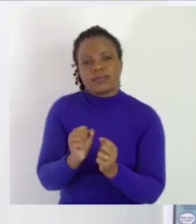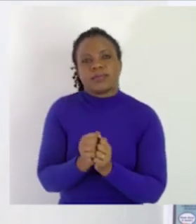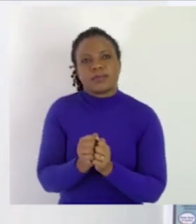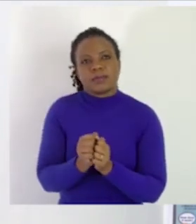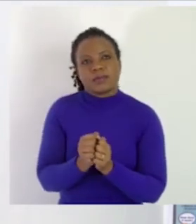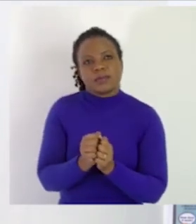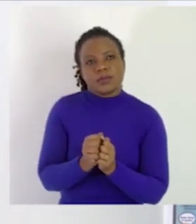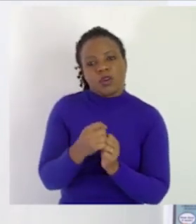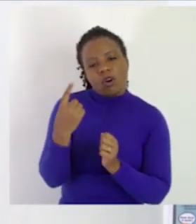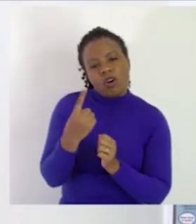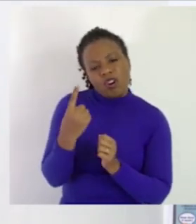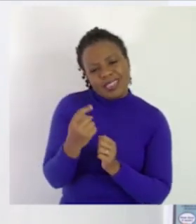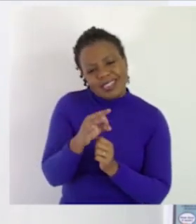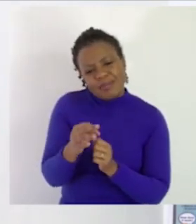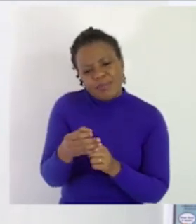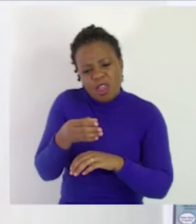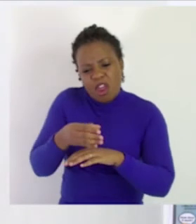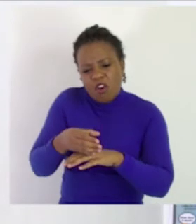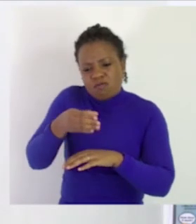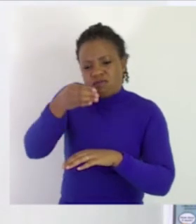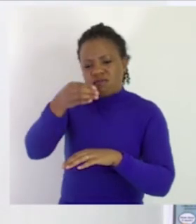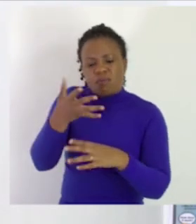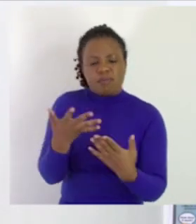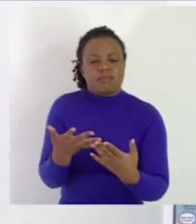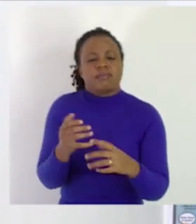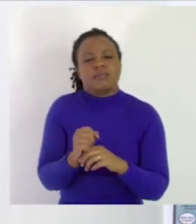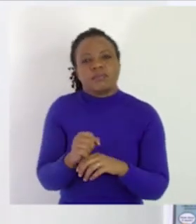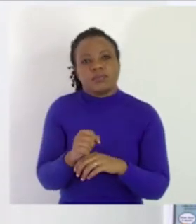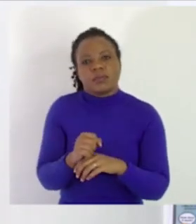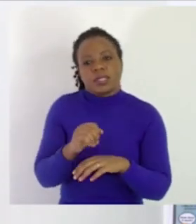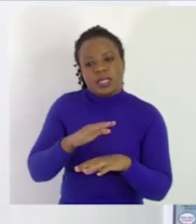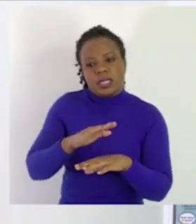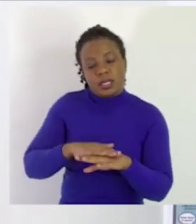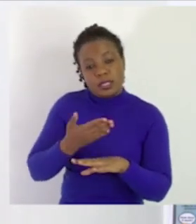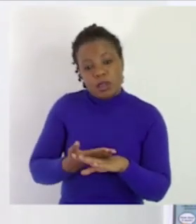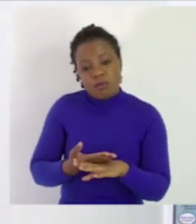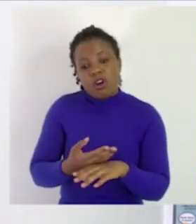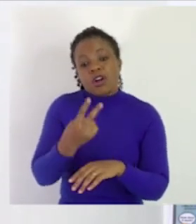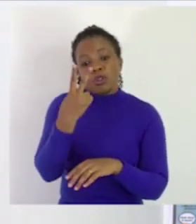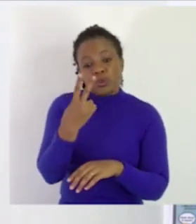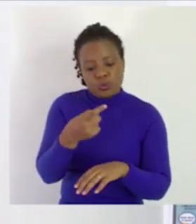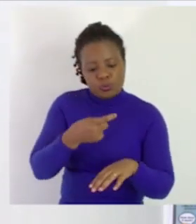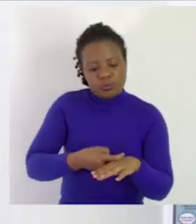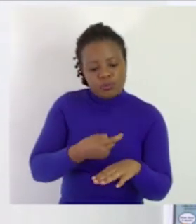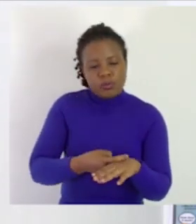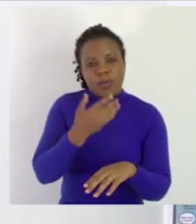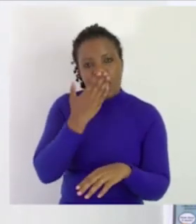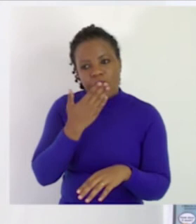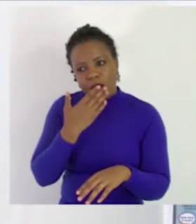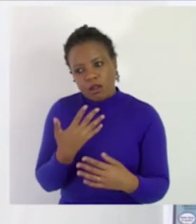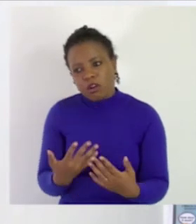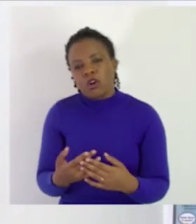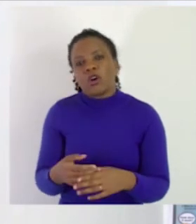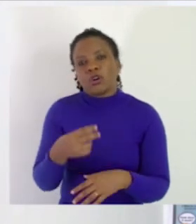you associate them with their containers to say 2 spoons of sugar, 2 cups